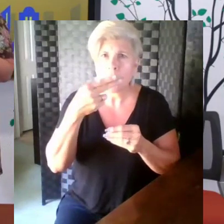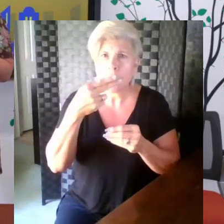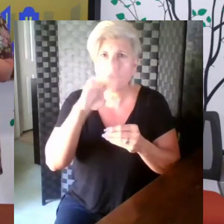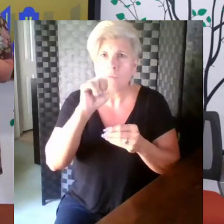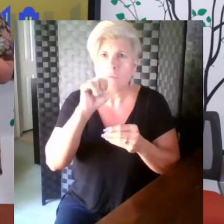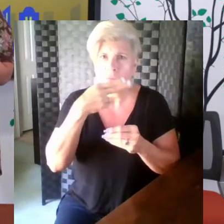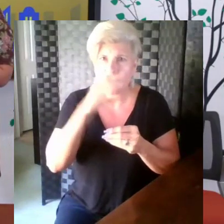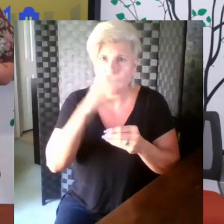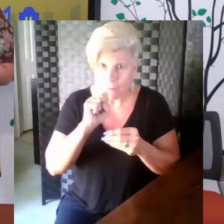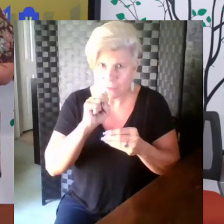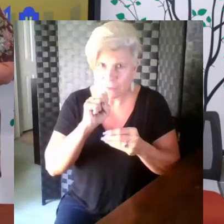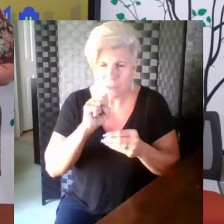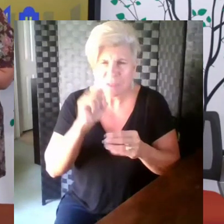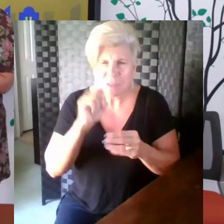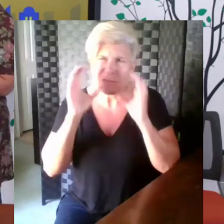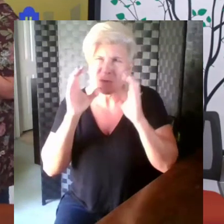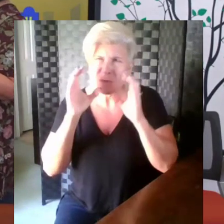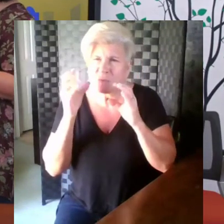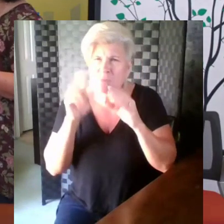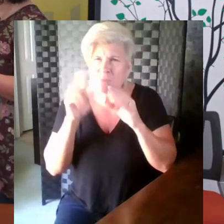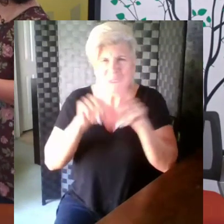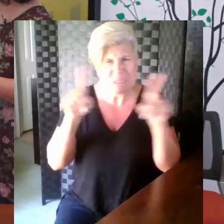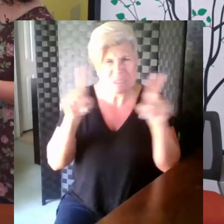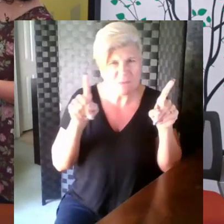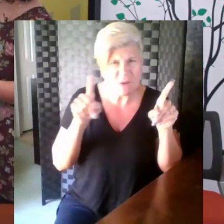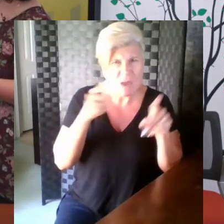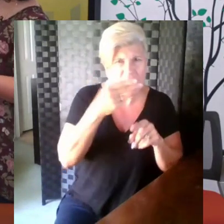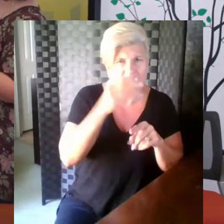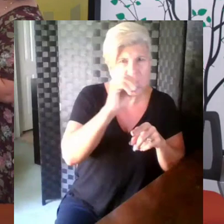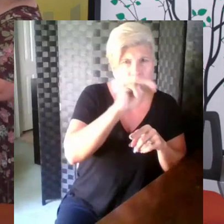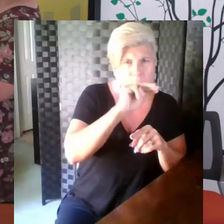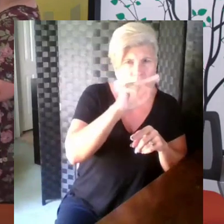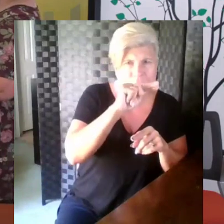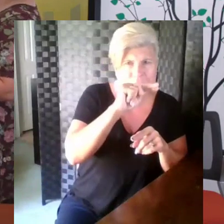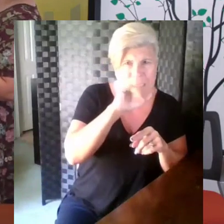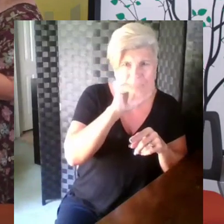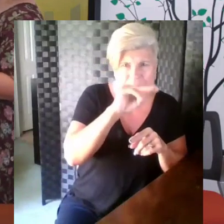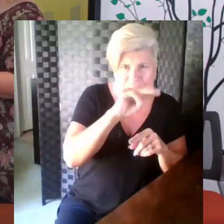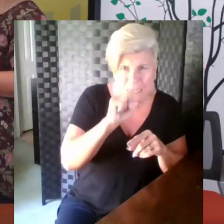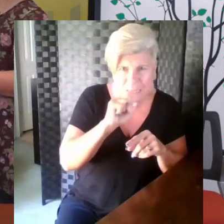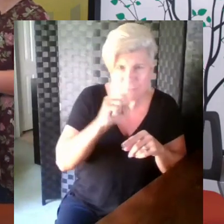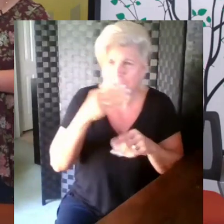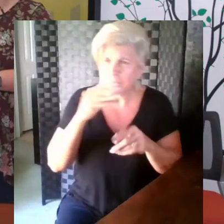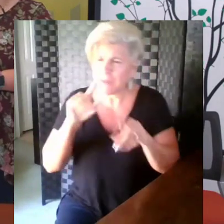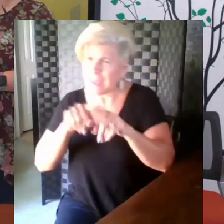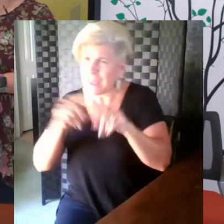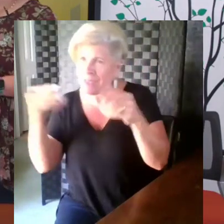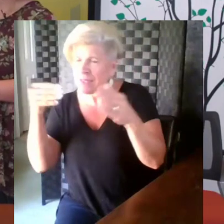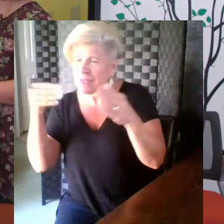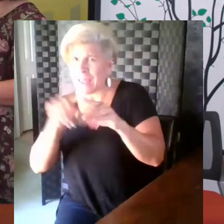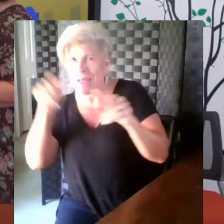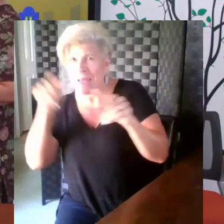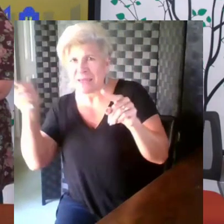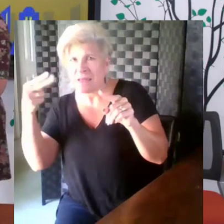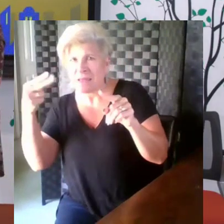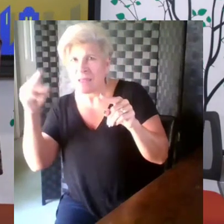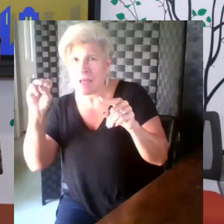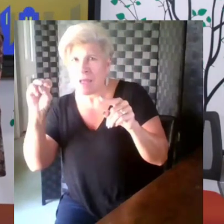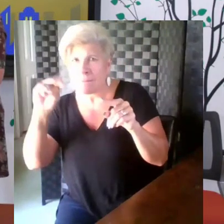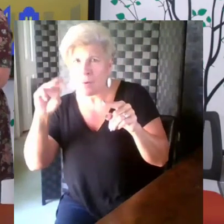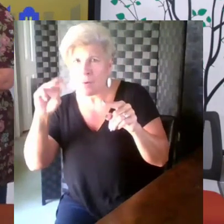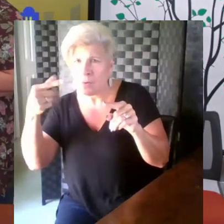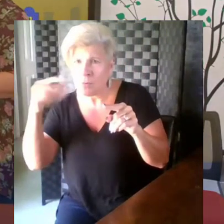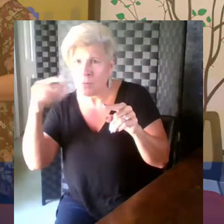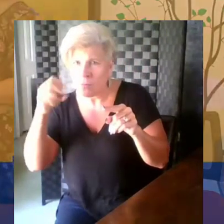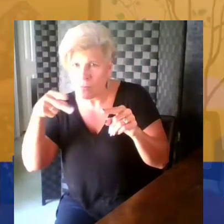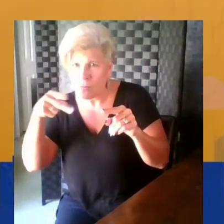bit confused on what is the difference between homonyms and homographs. Well, homonyms